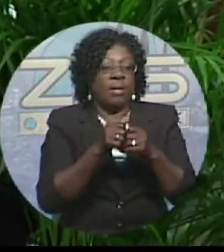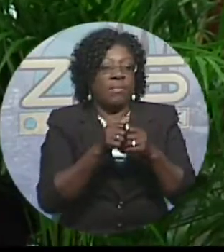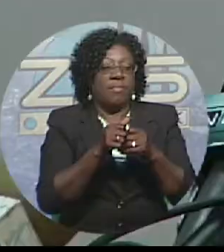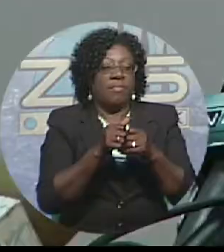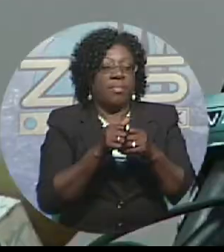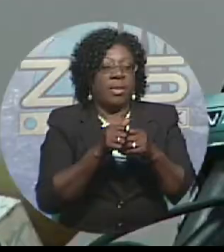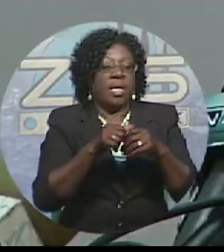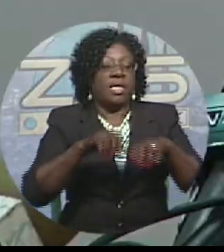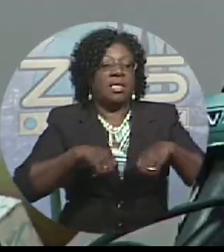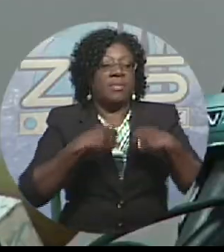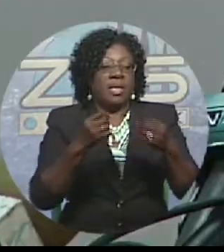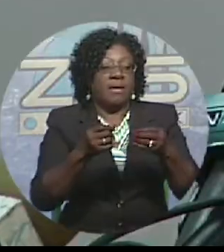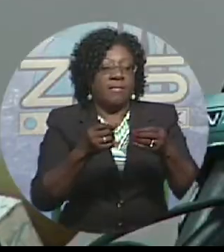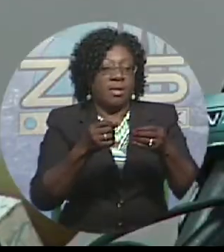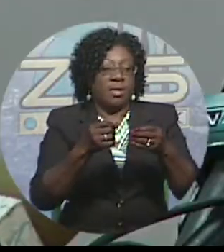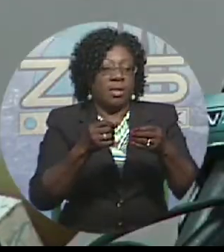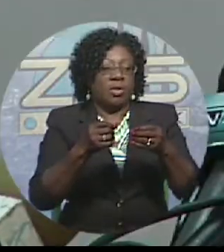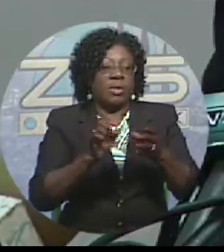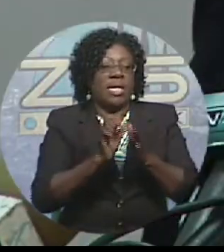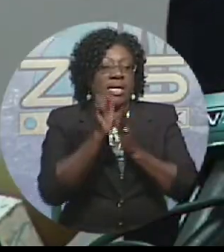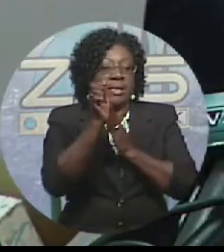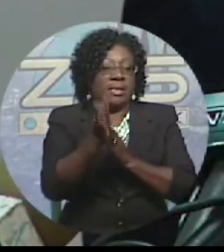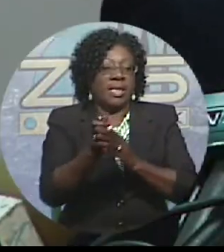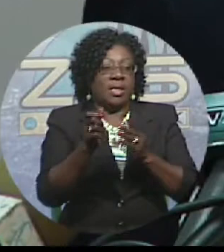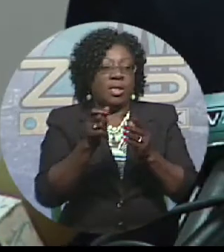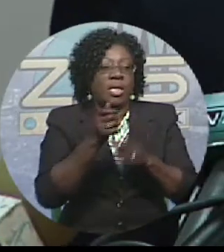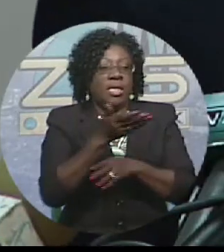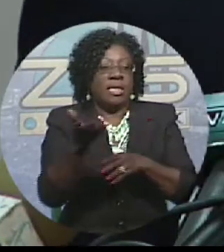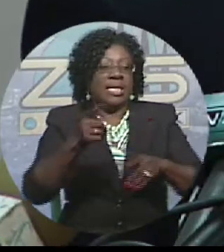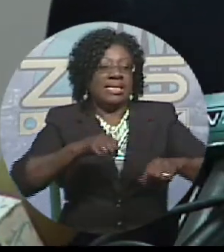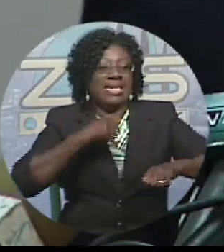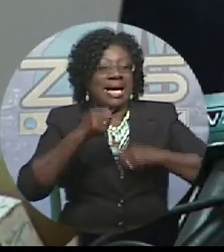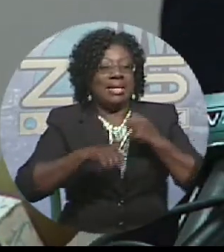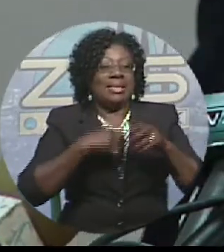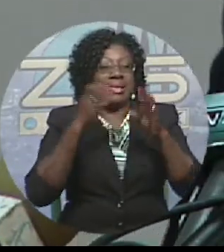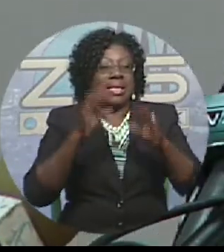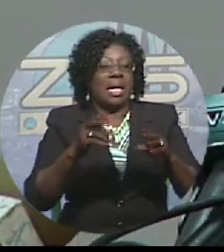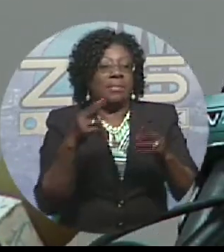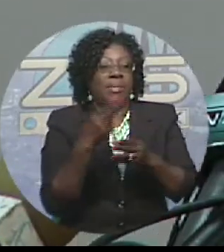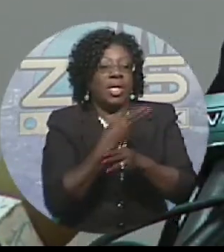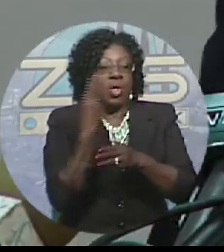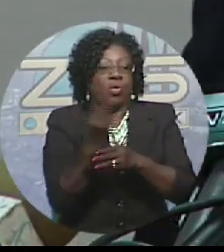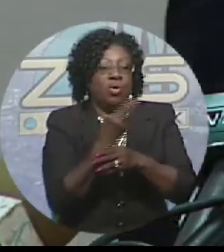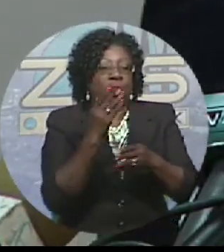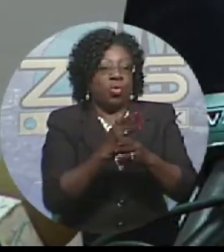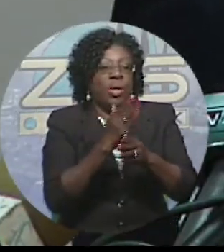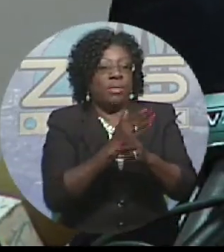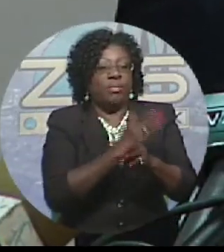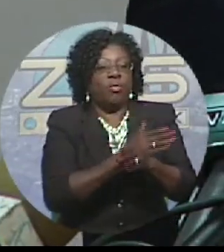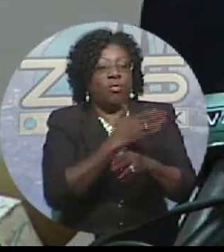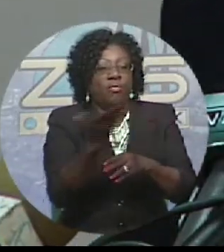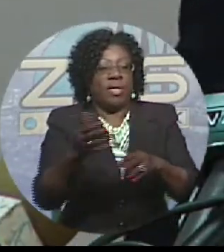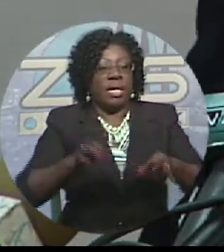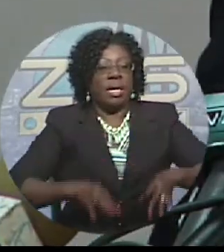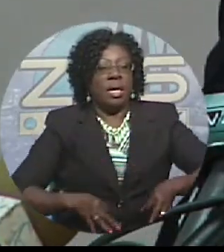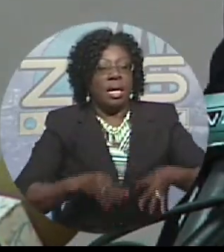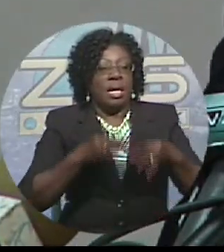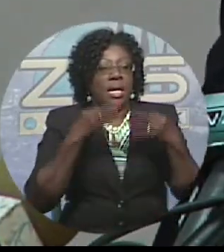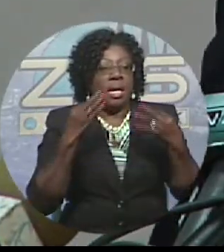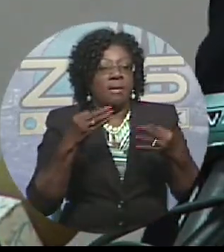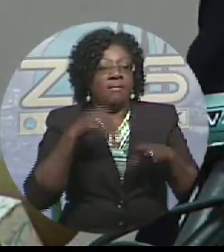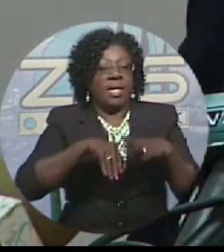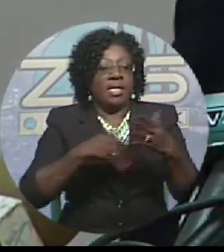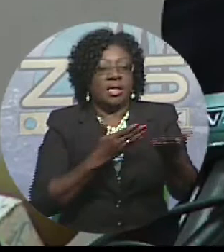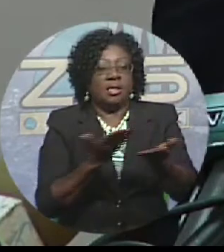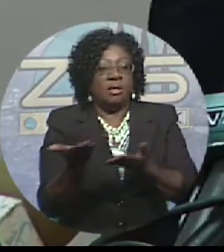made to determine the extent to which their talents can be used to improve, almost certainly in service